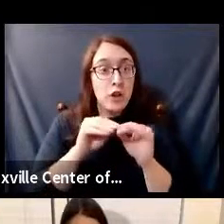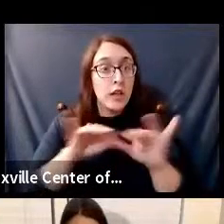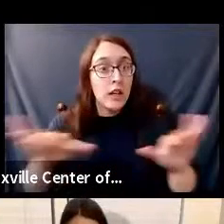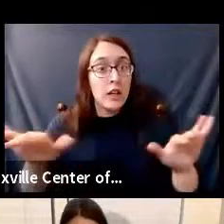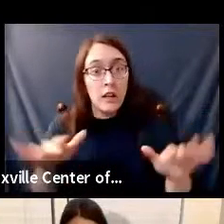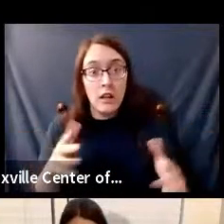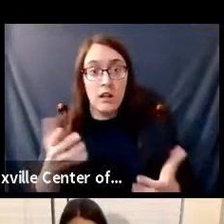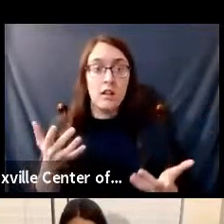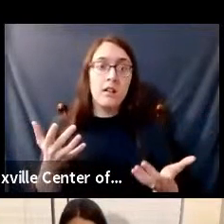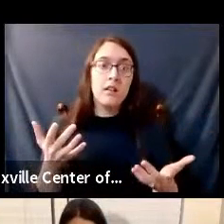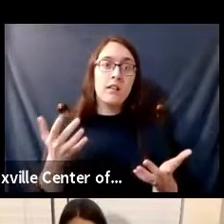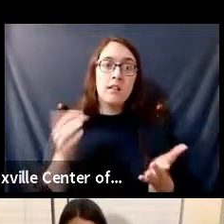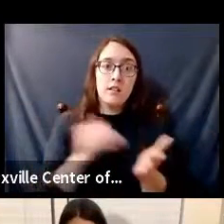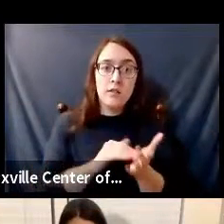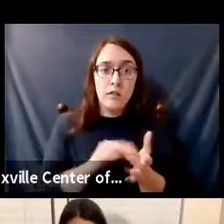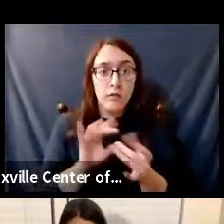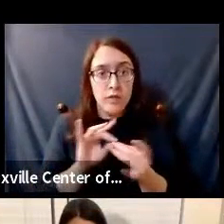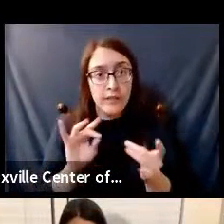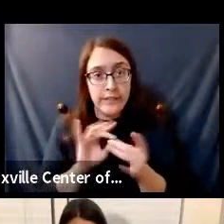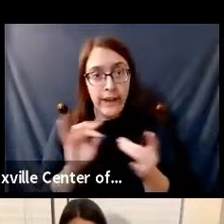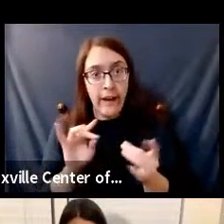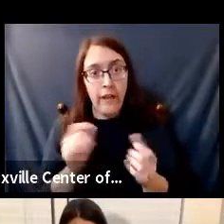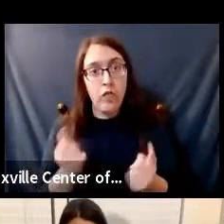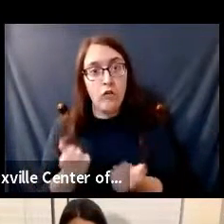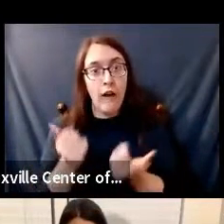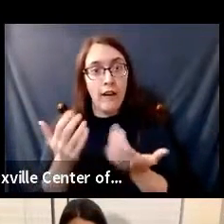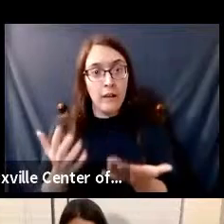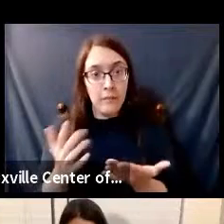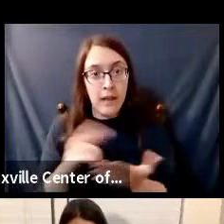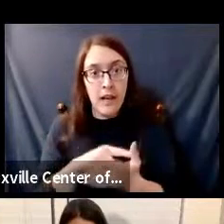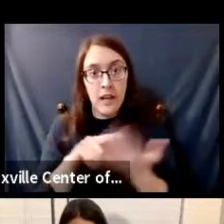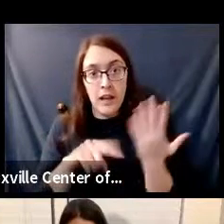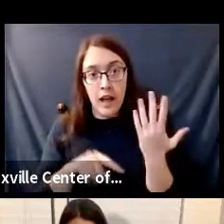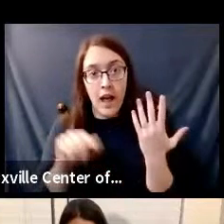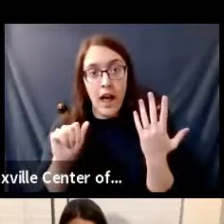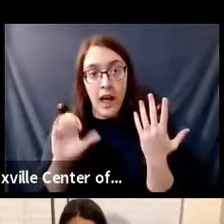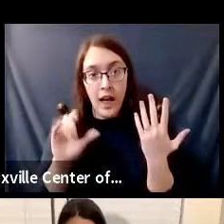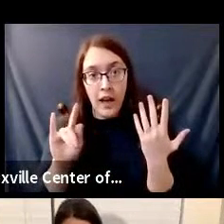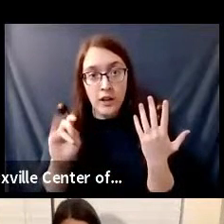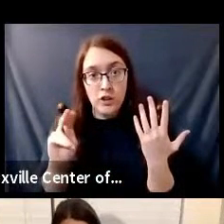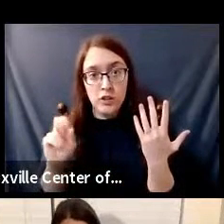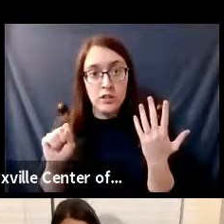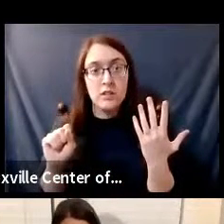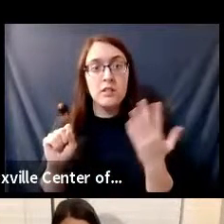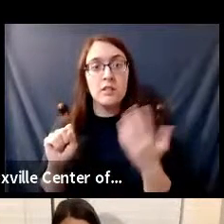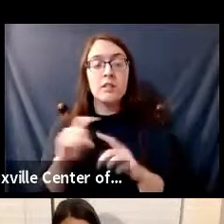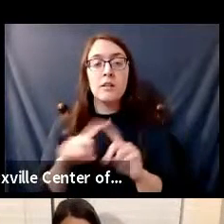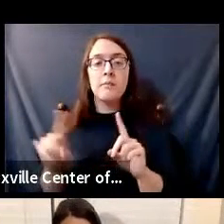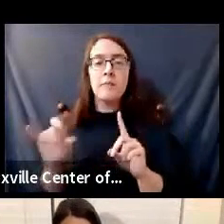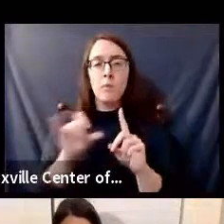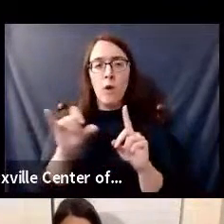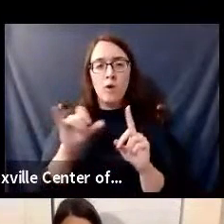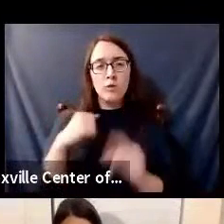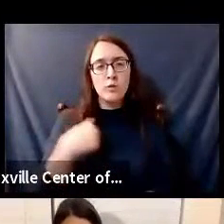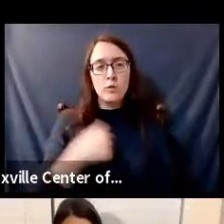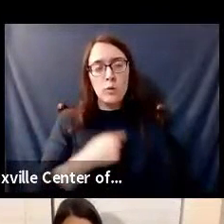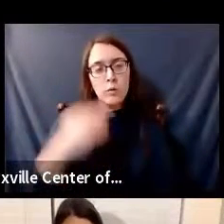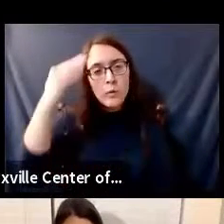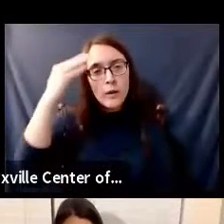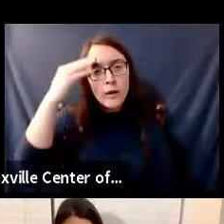reiterating kind of the recommended actions, but we also know that